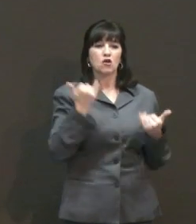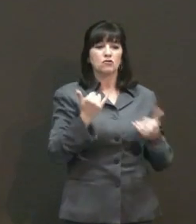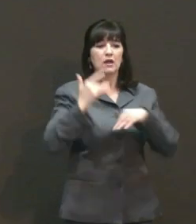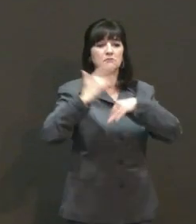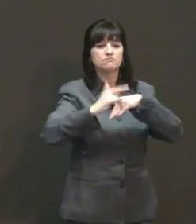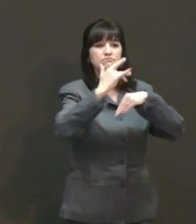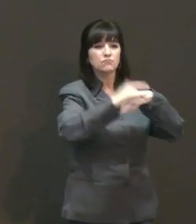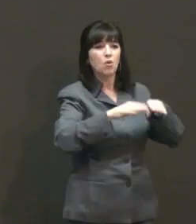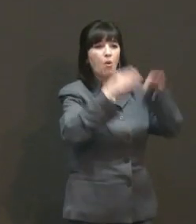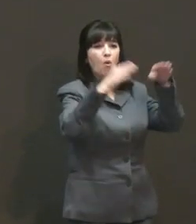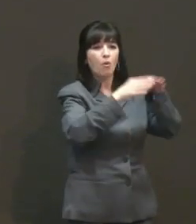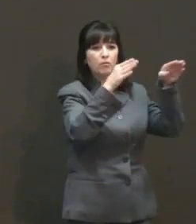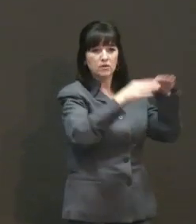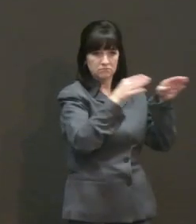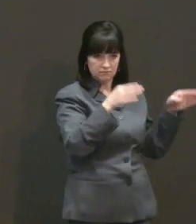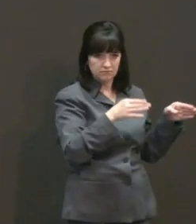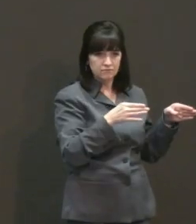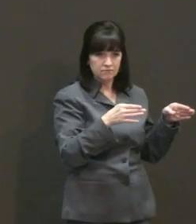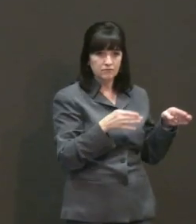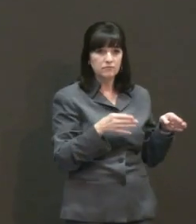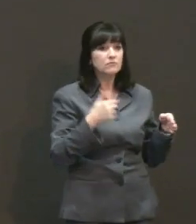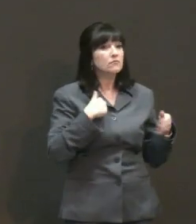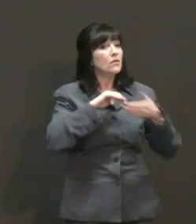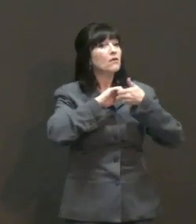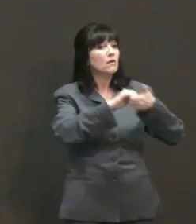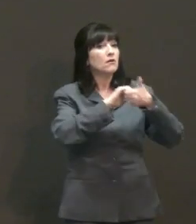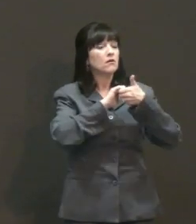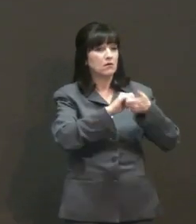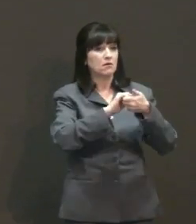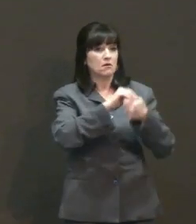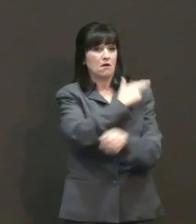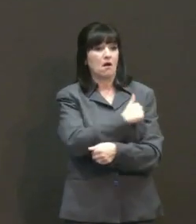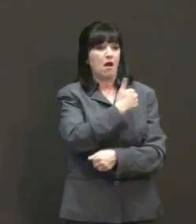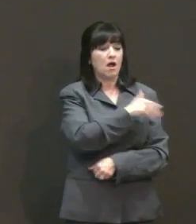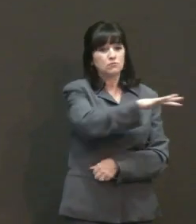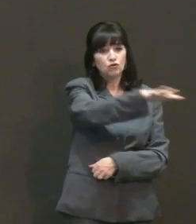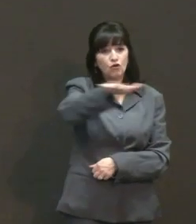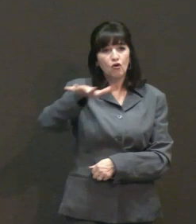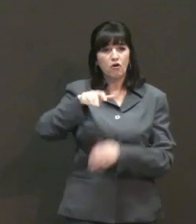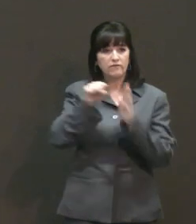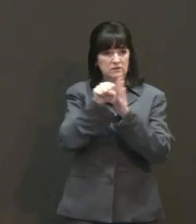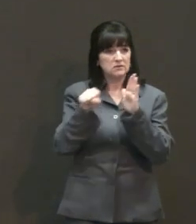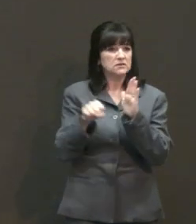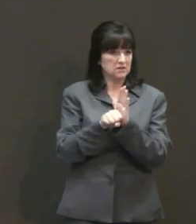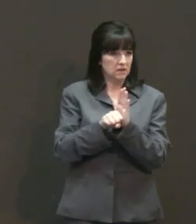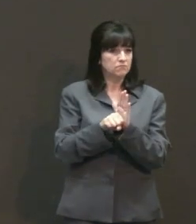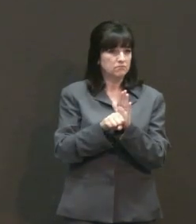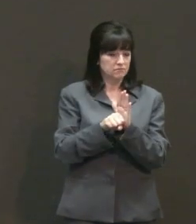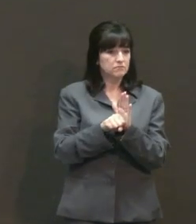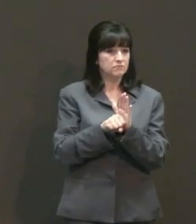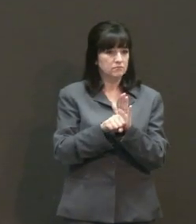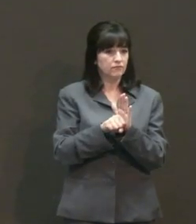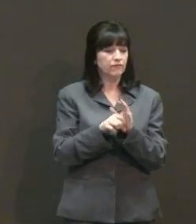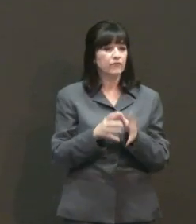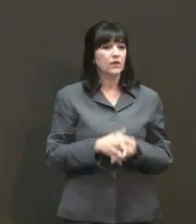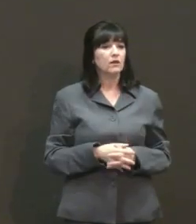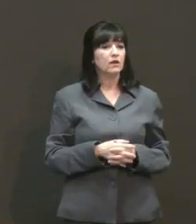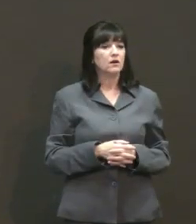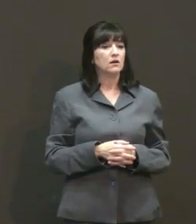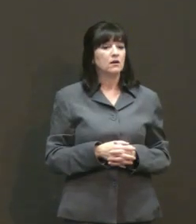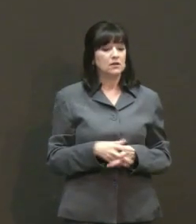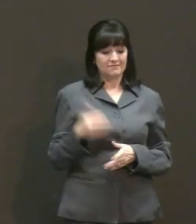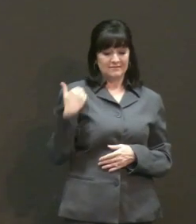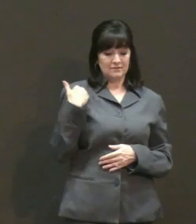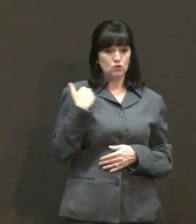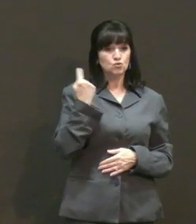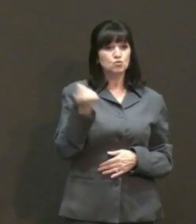capacity. However, we're working with the hospitals across the state. Just yesterday and Tuesday, the National